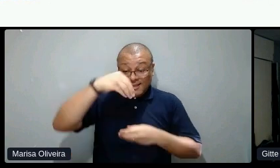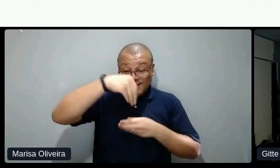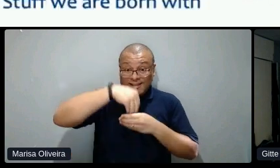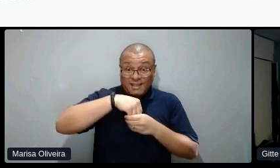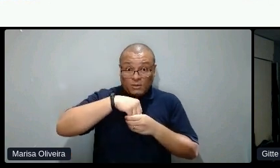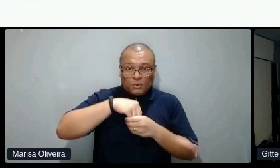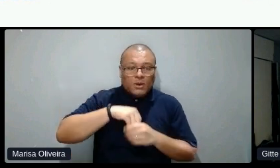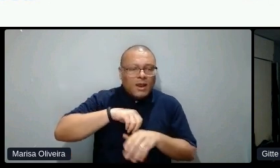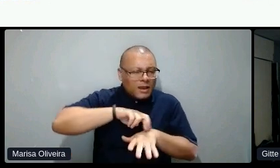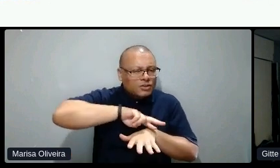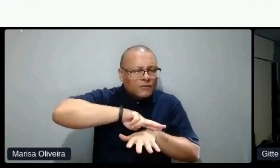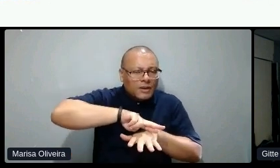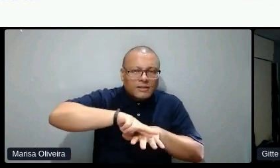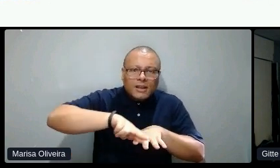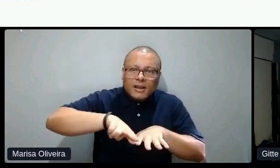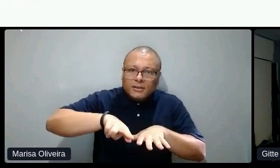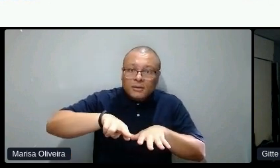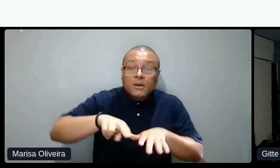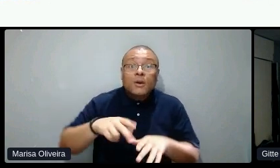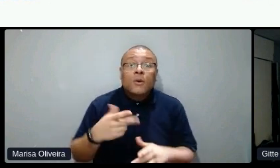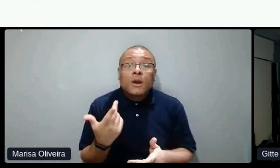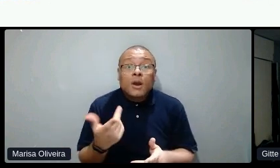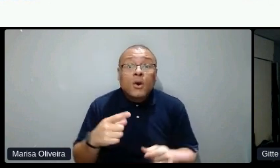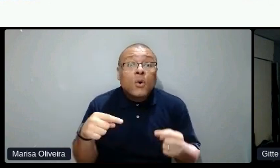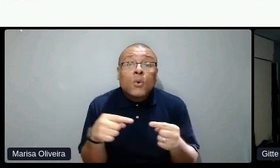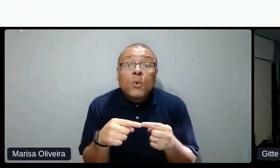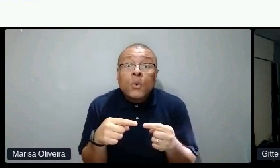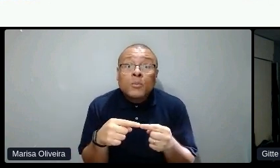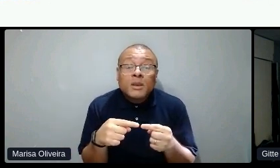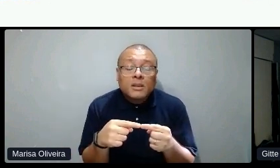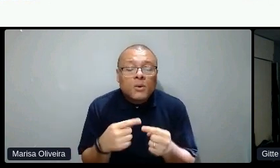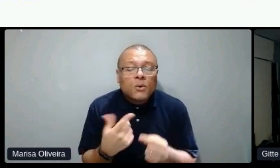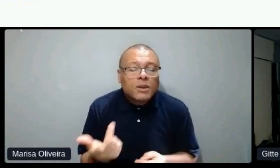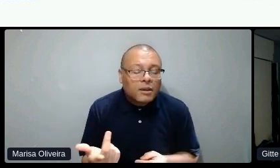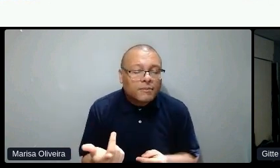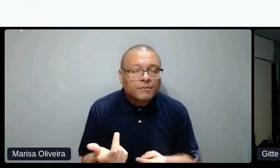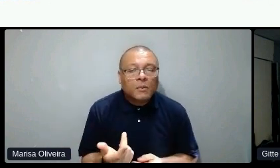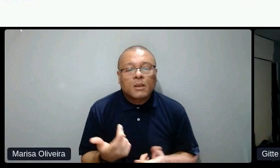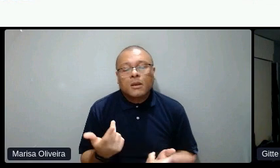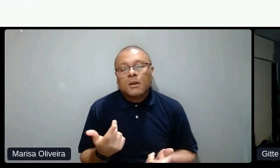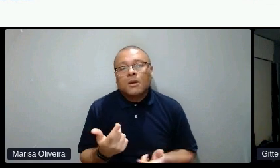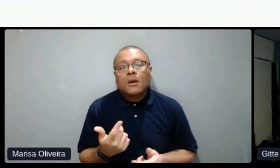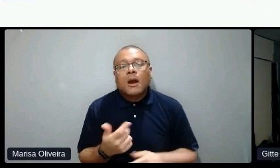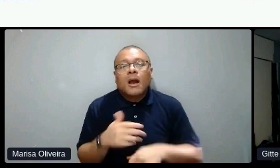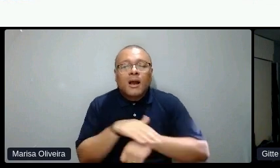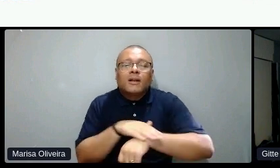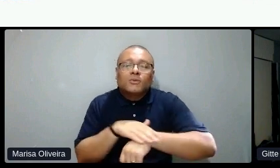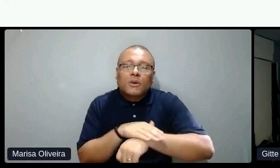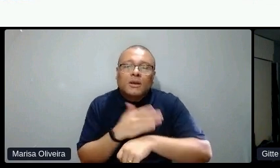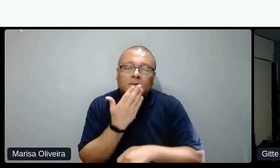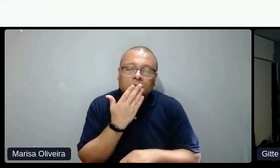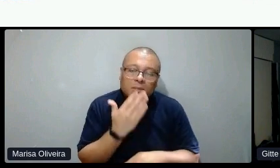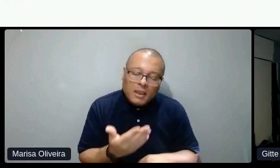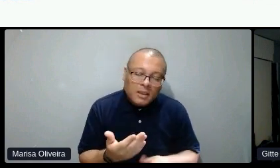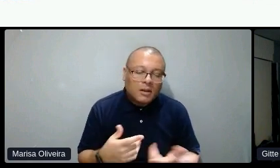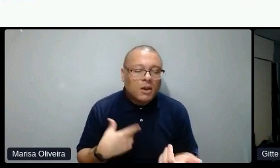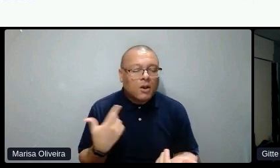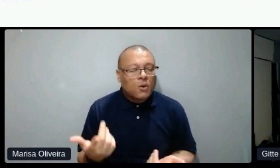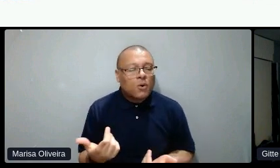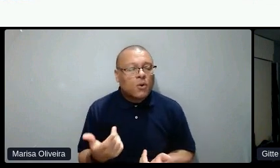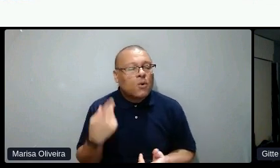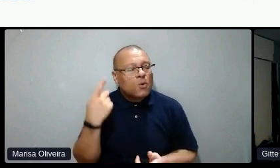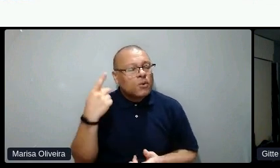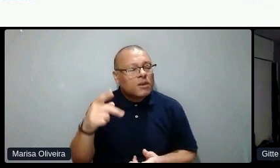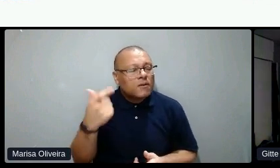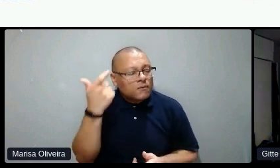internal diversity is stuff that we are born with. It is the color of our skin. It is the gender we are assigned.